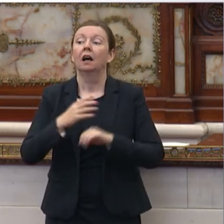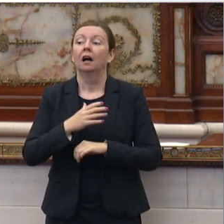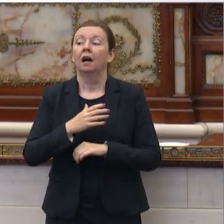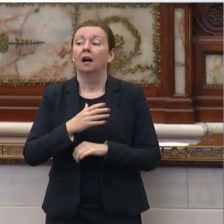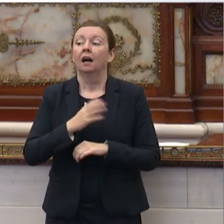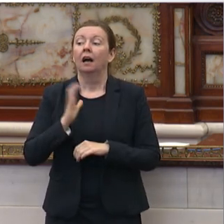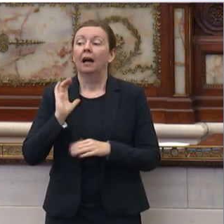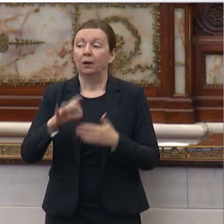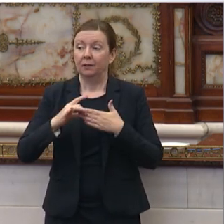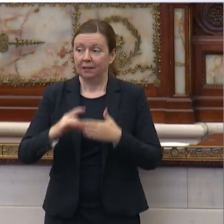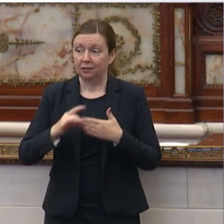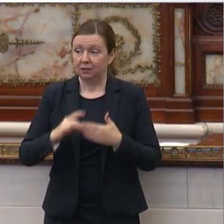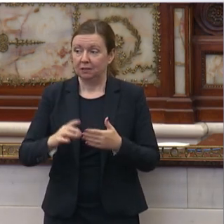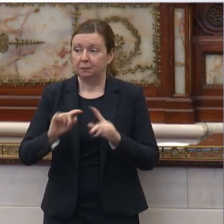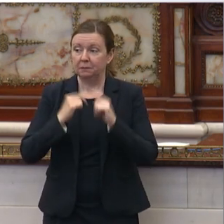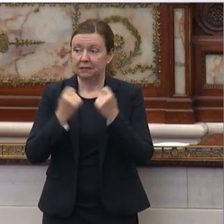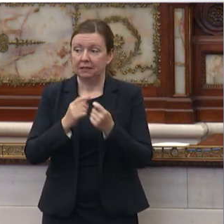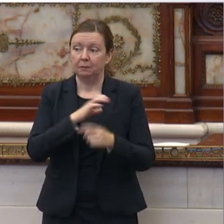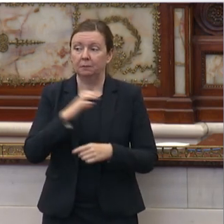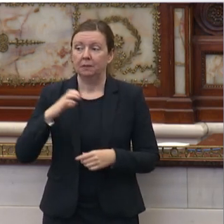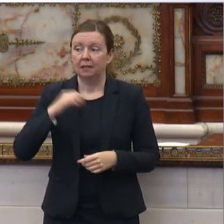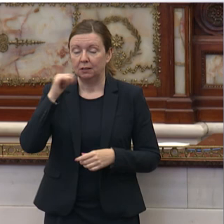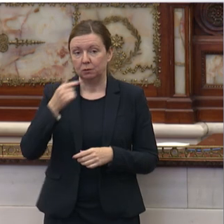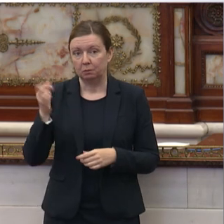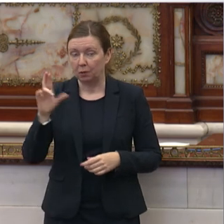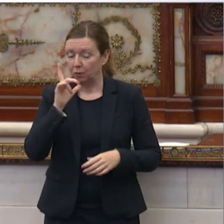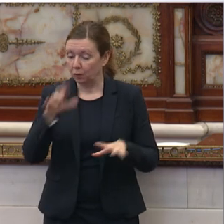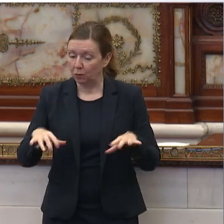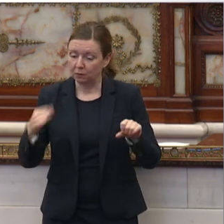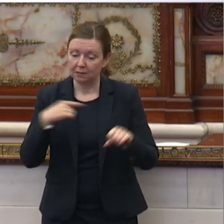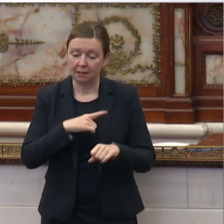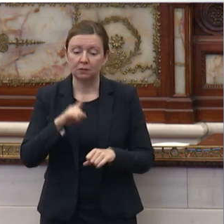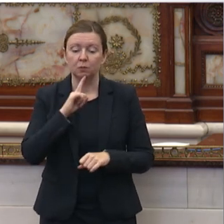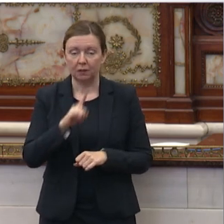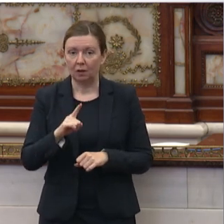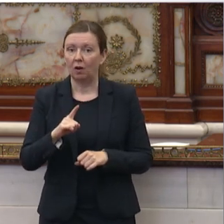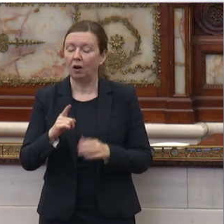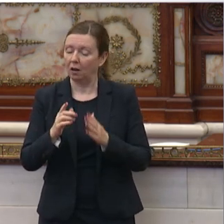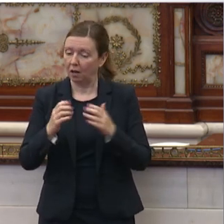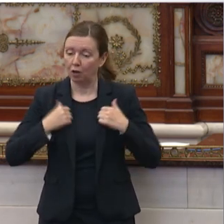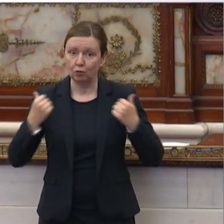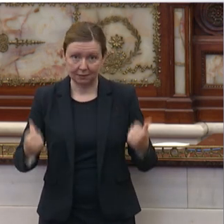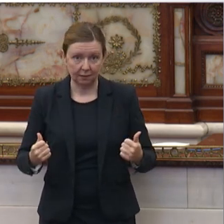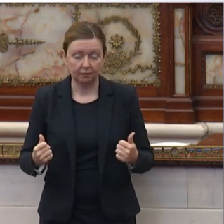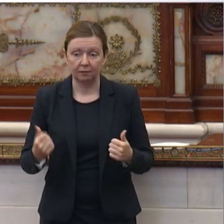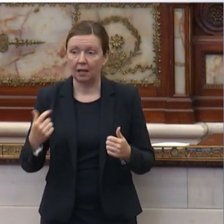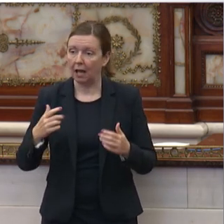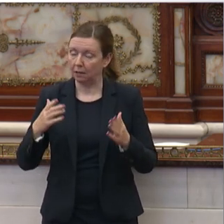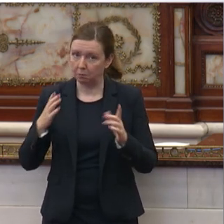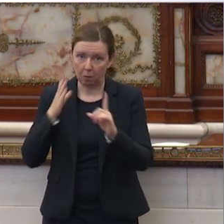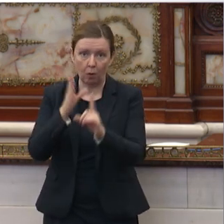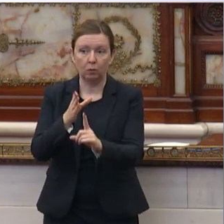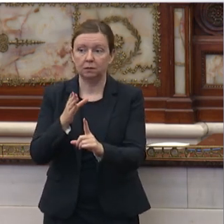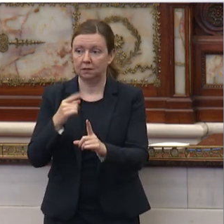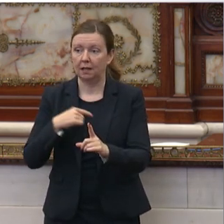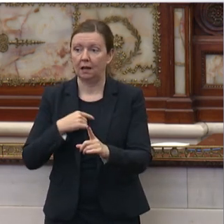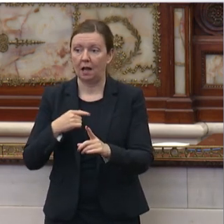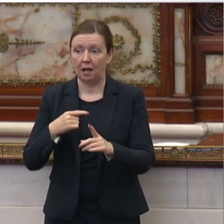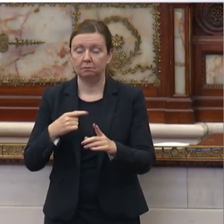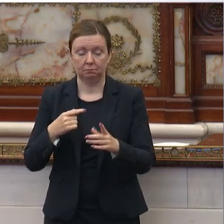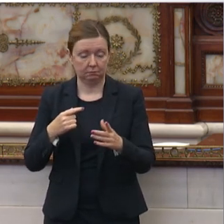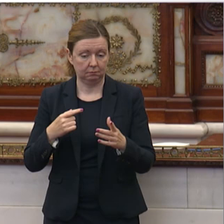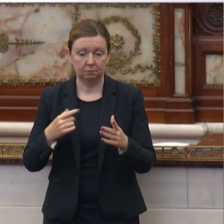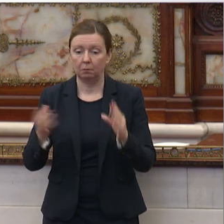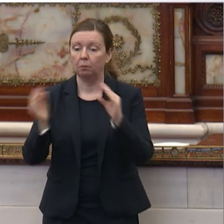and our leadership team, Councilwoman Parker, who hosted us. We are being aggressive and bold, and I am